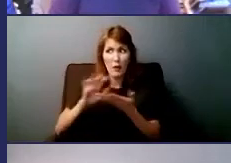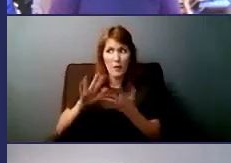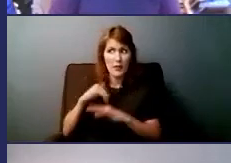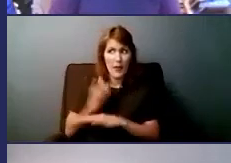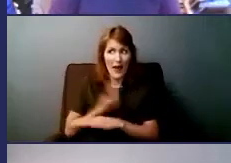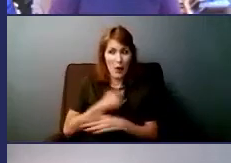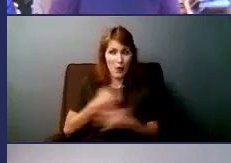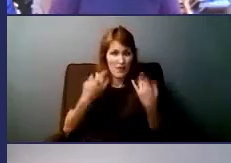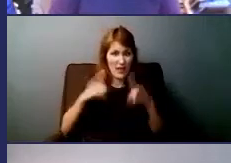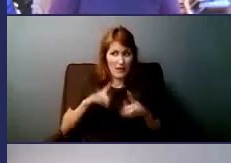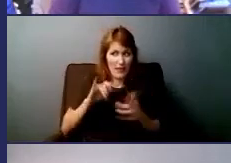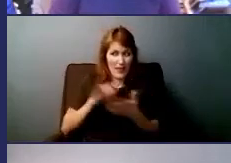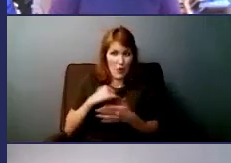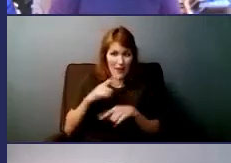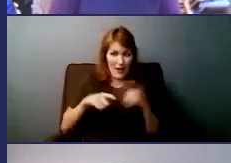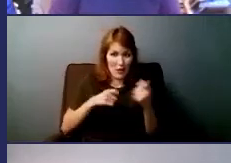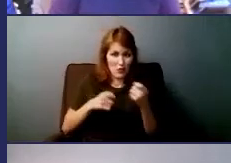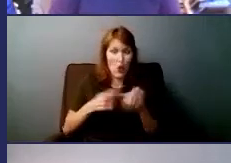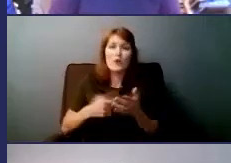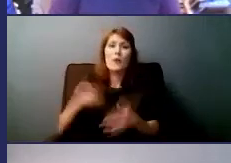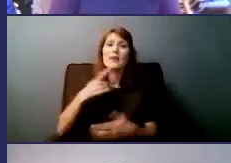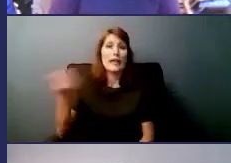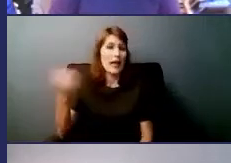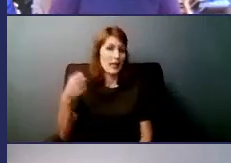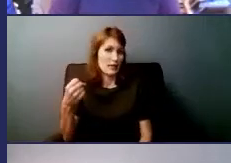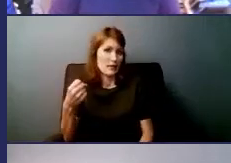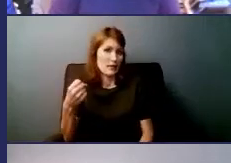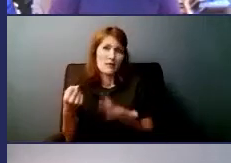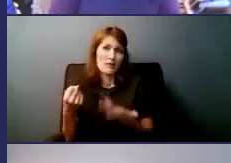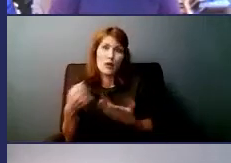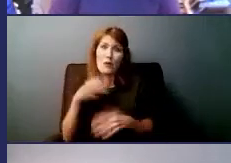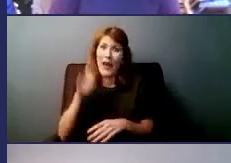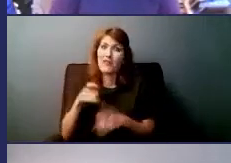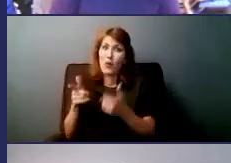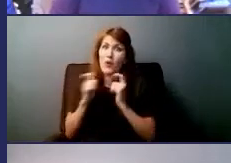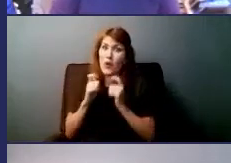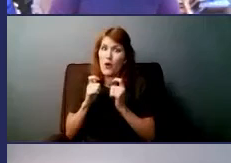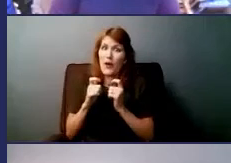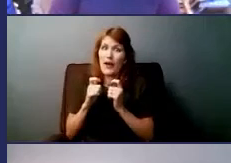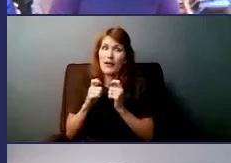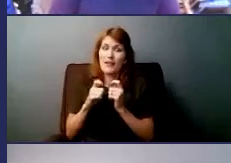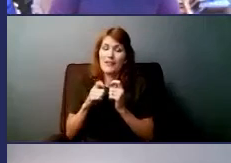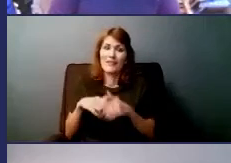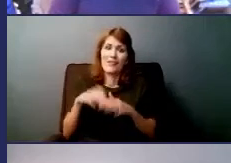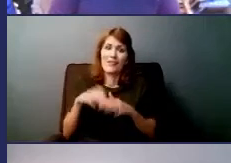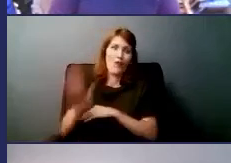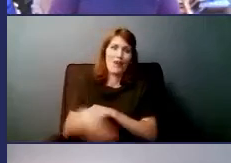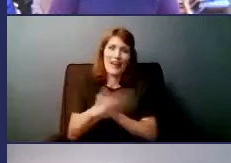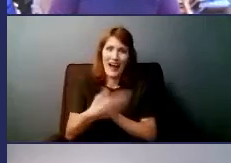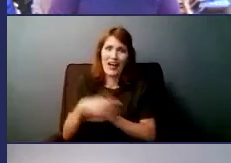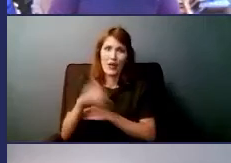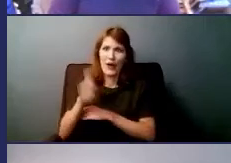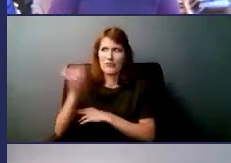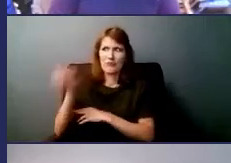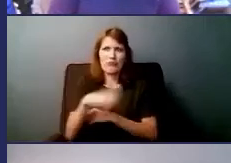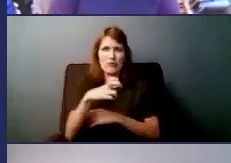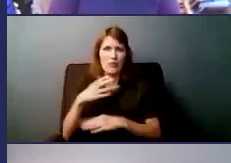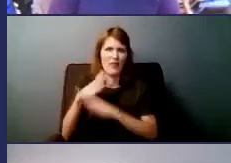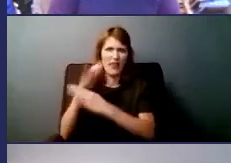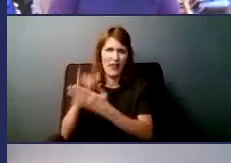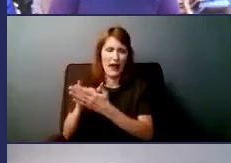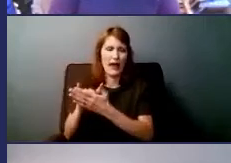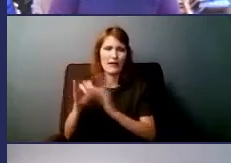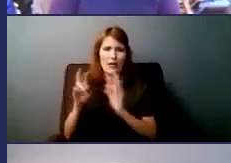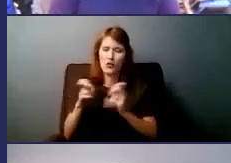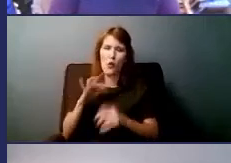Sometimes they may say yes, and you may have to move very quickly in the middle of the night to prevent these issues. But if you don't ask the